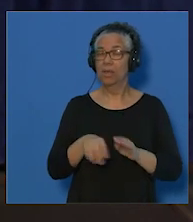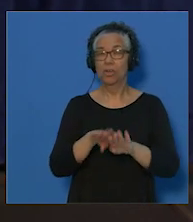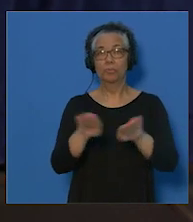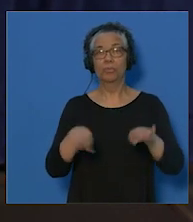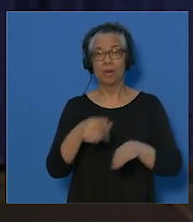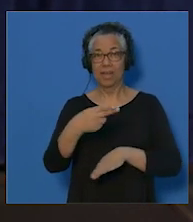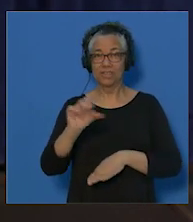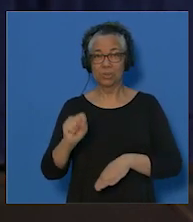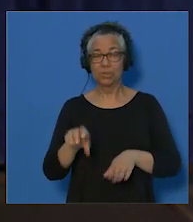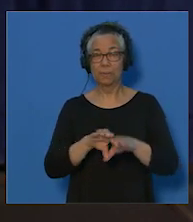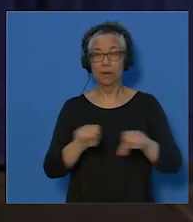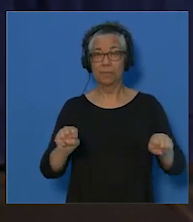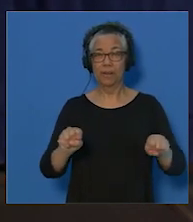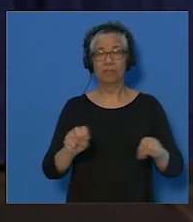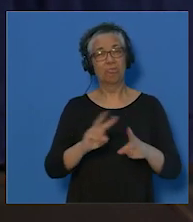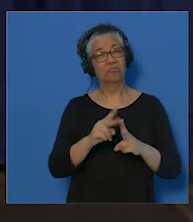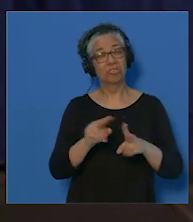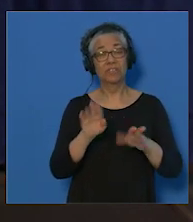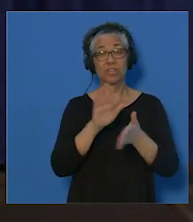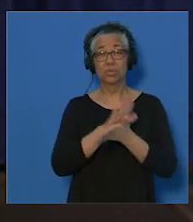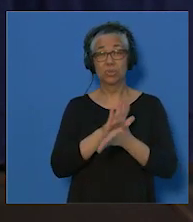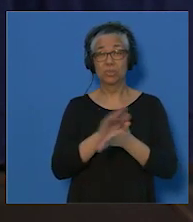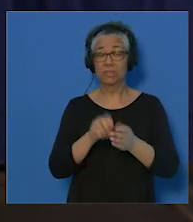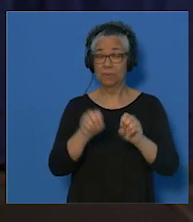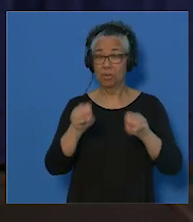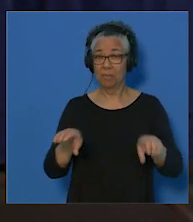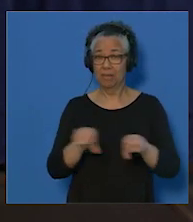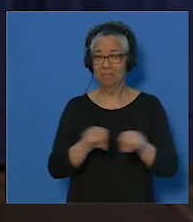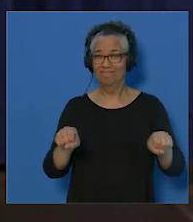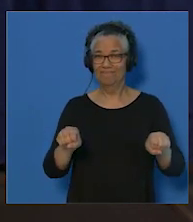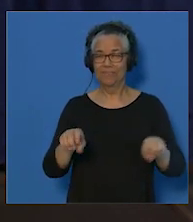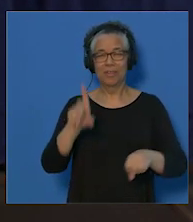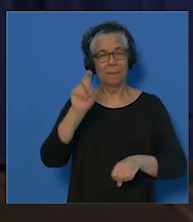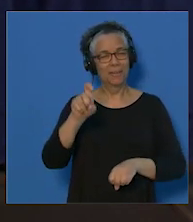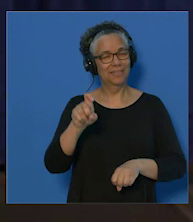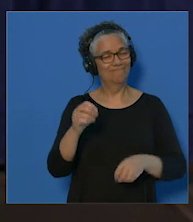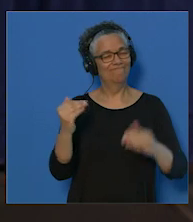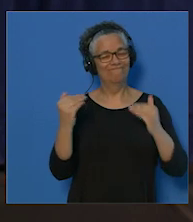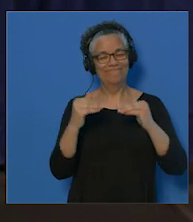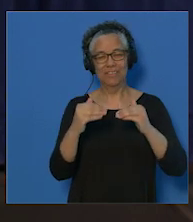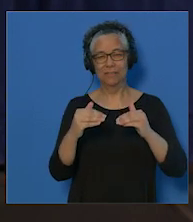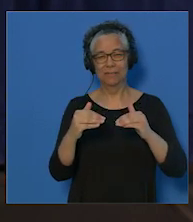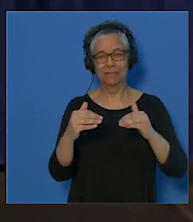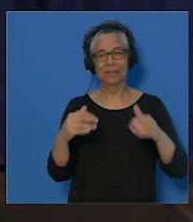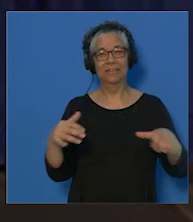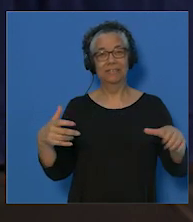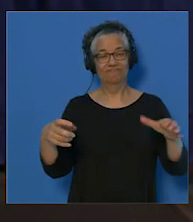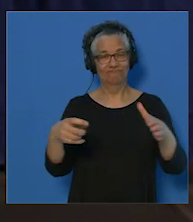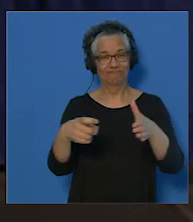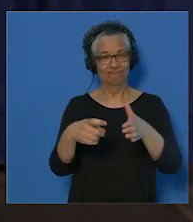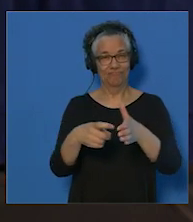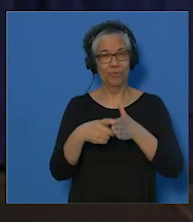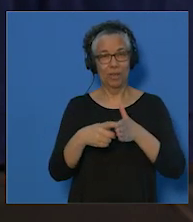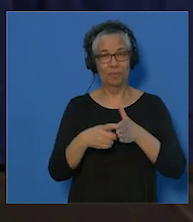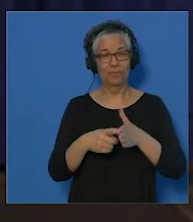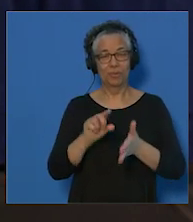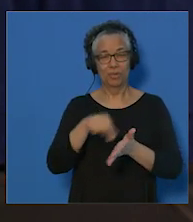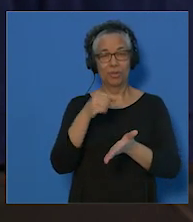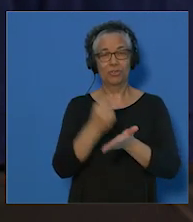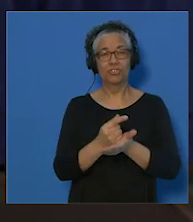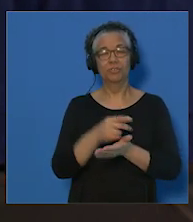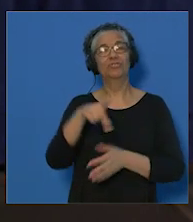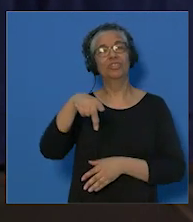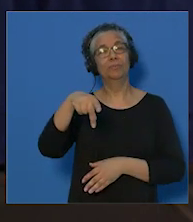and the Bermuda Alternative School Diploma, students must still meet the minimum requirements for course credits, grade point average, and school